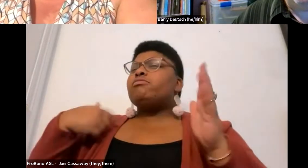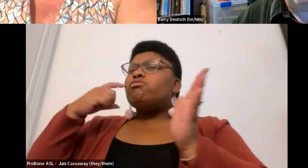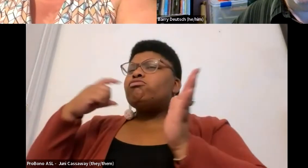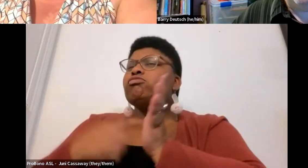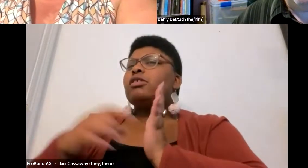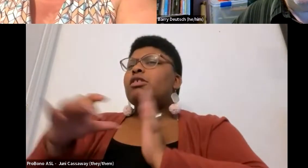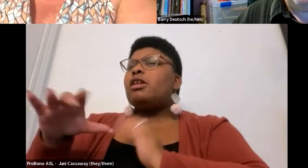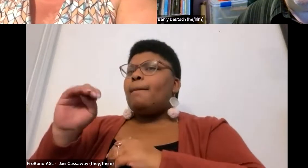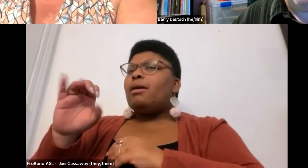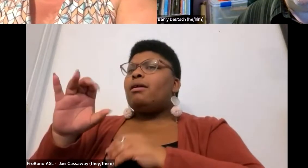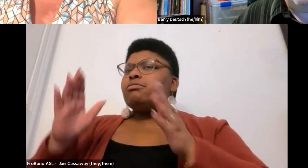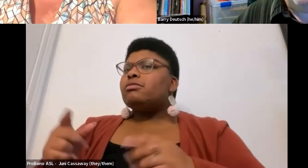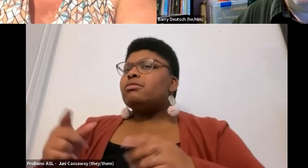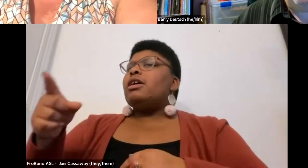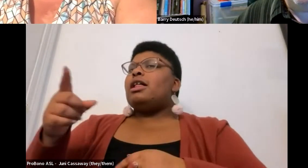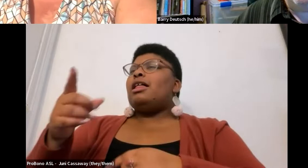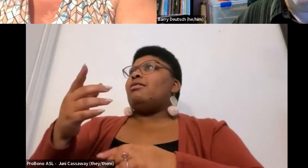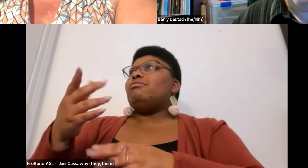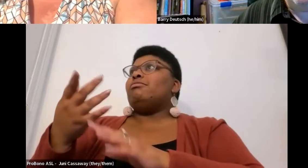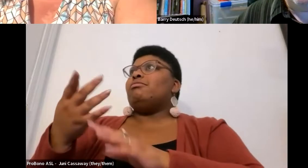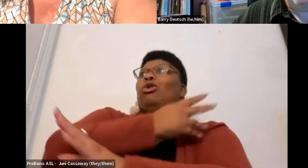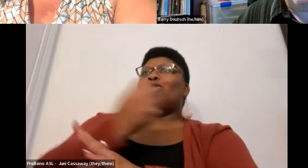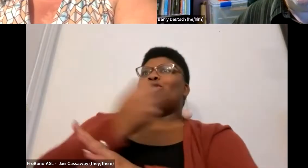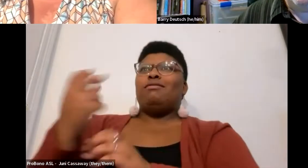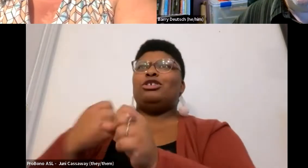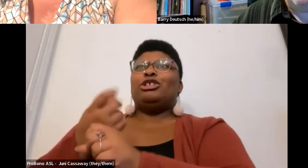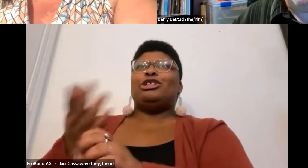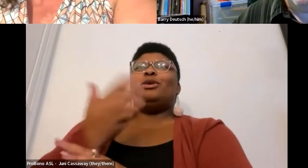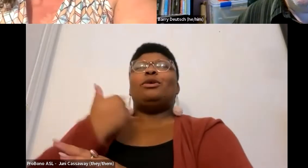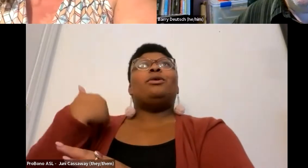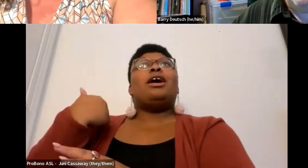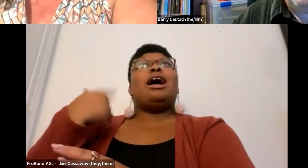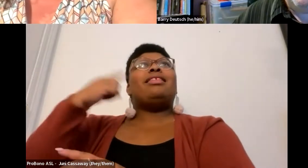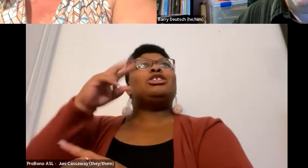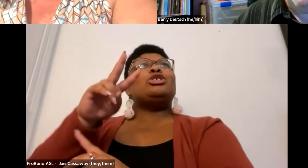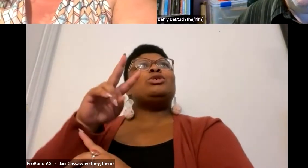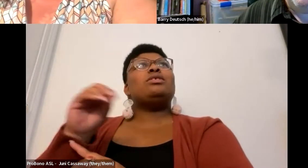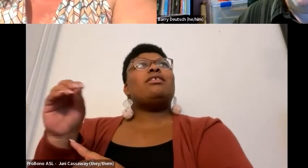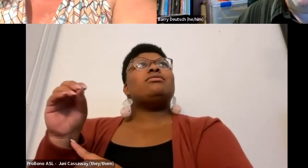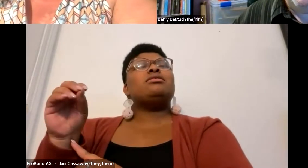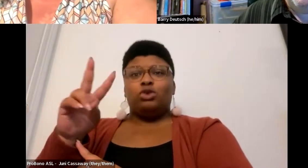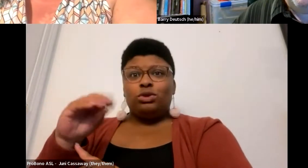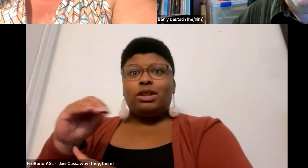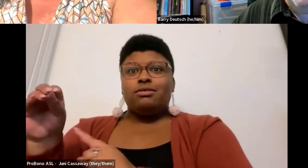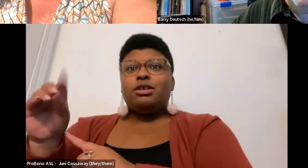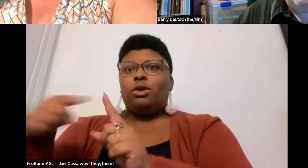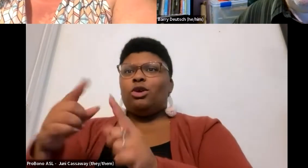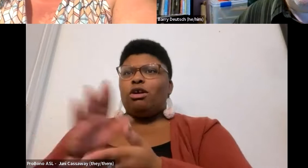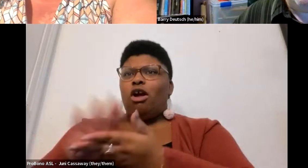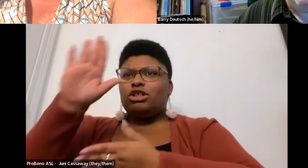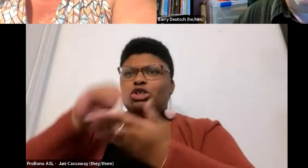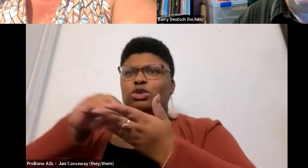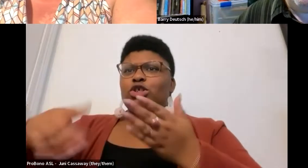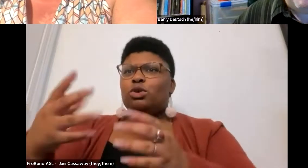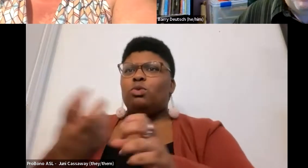before 12 years ago, because I think it was 2000. I think it was 2000 when you were a college student that you won the Charles